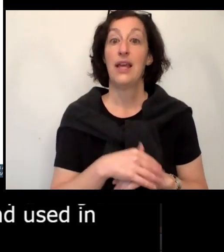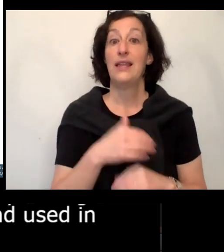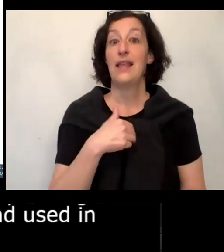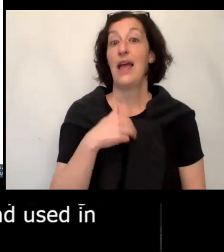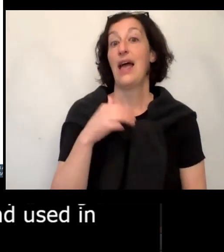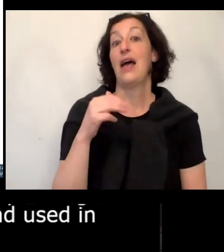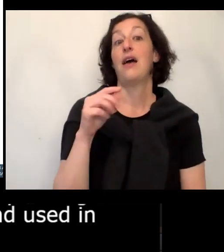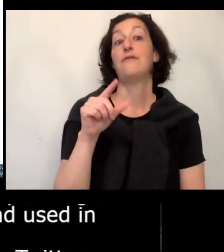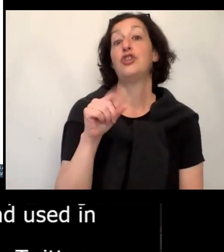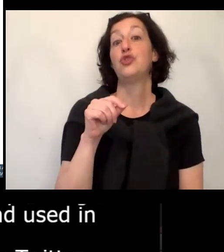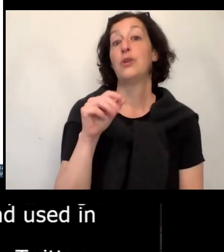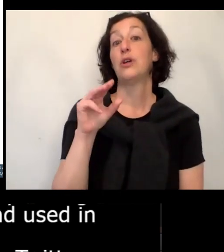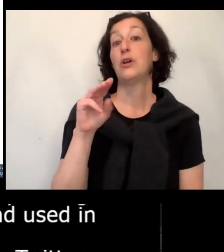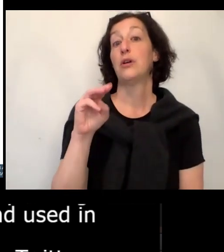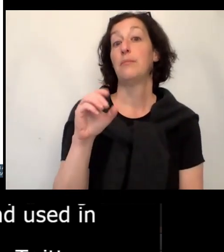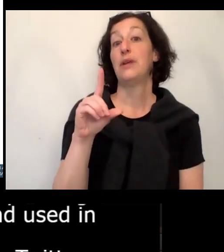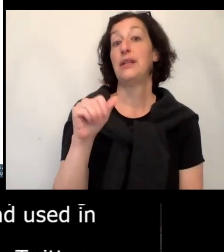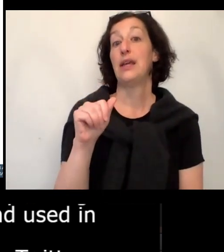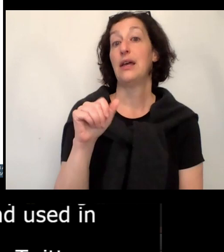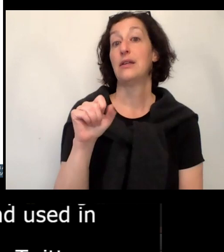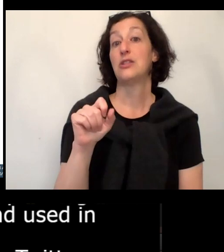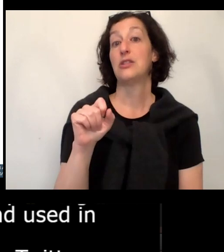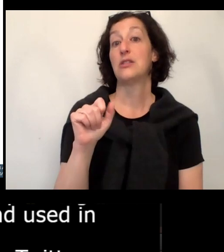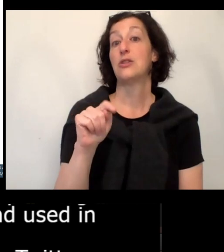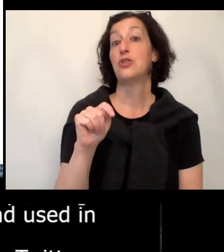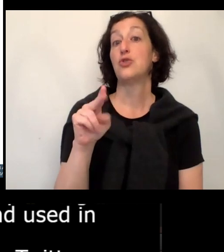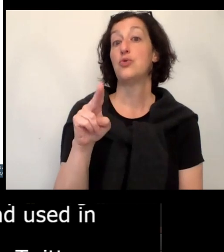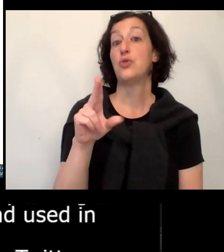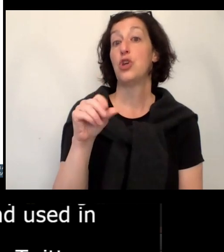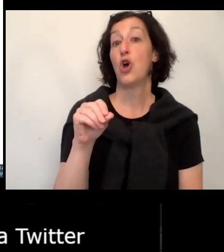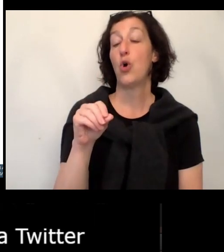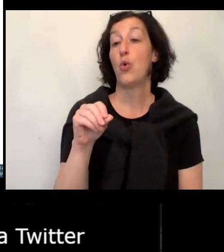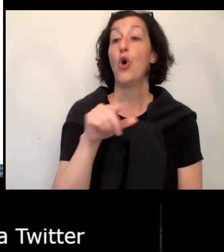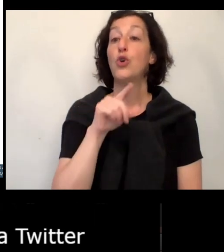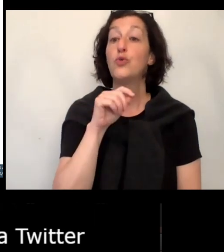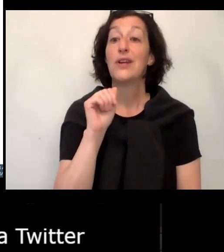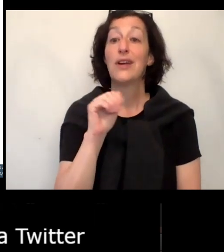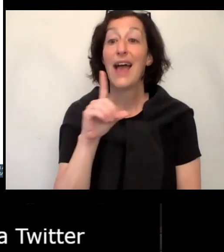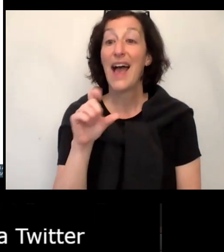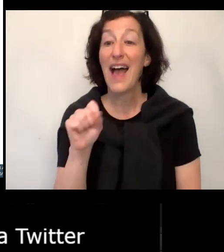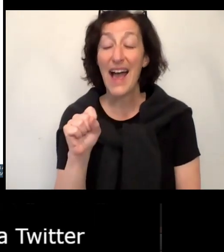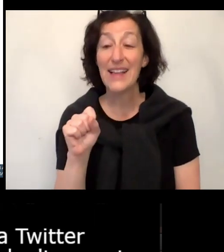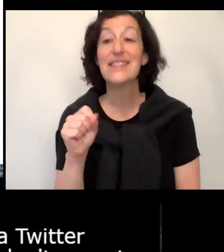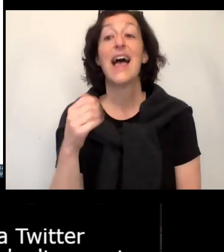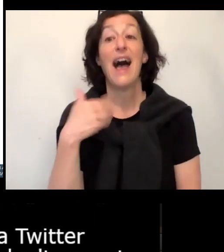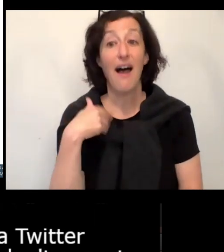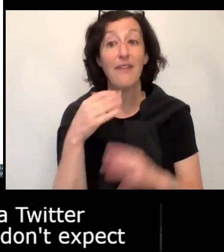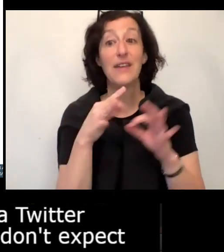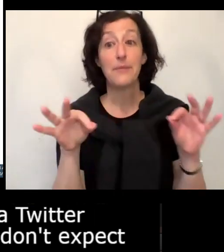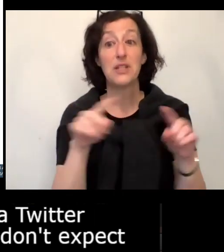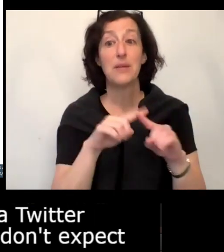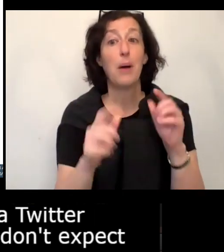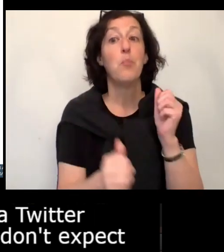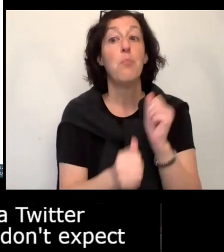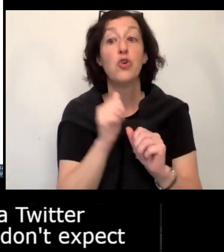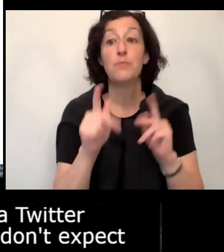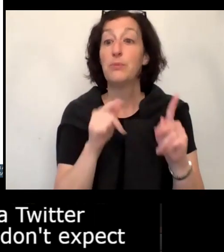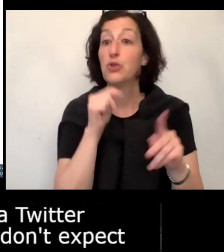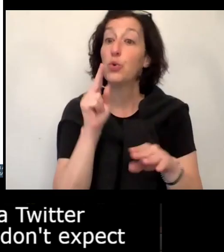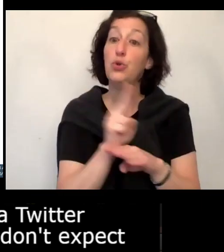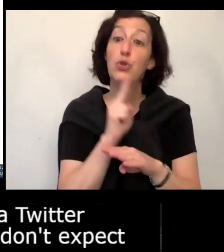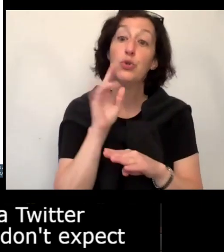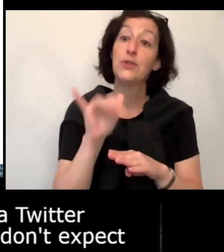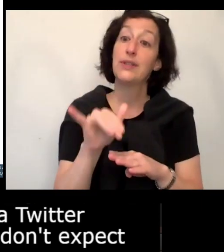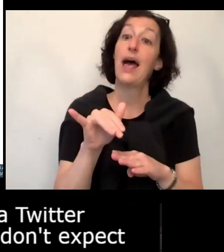Twitter Ads have captioning, but don't expect that most people are going to be using those tools in Twitter or